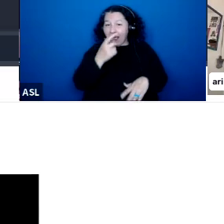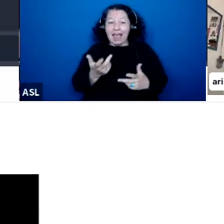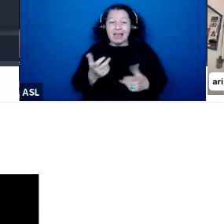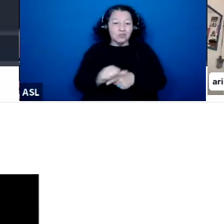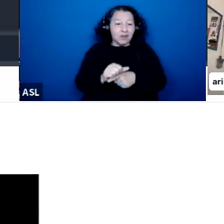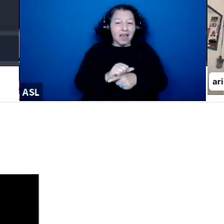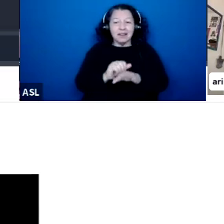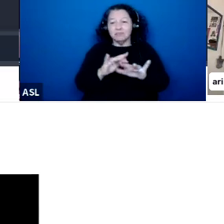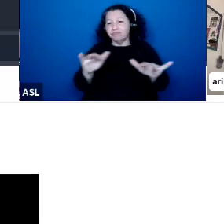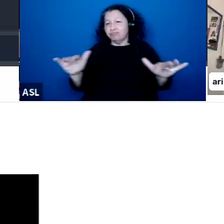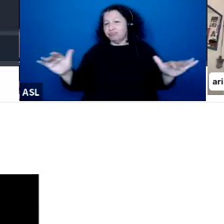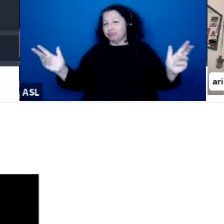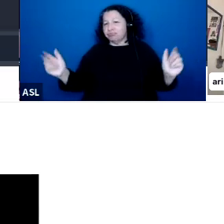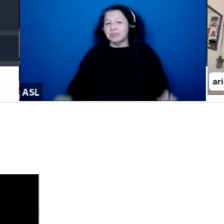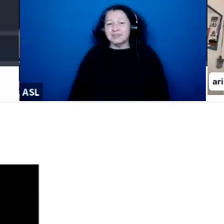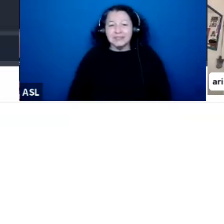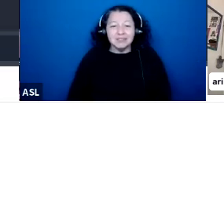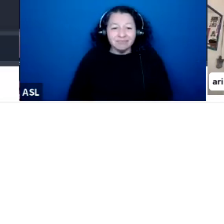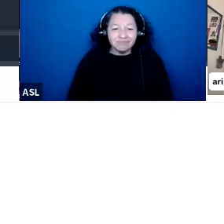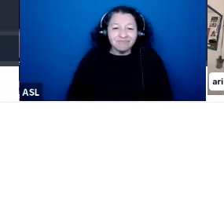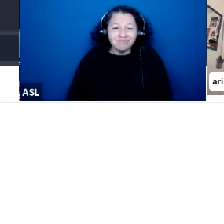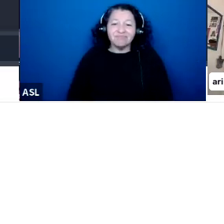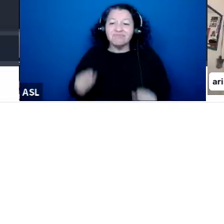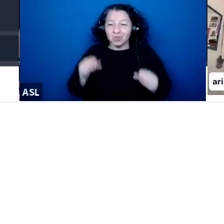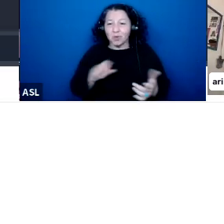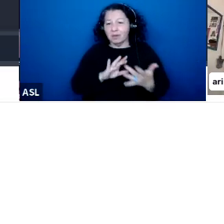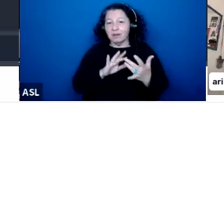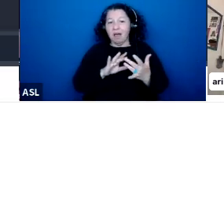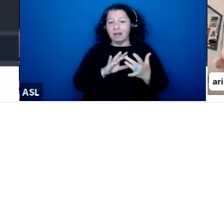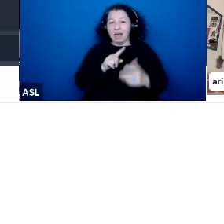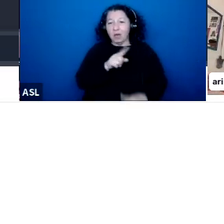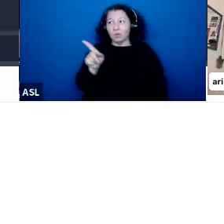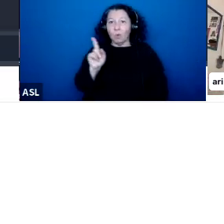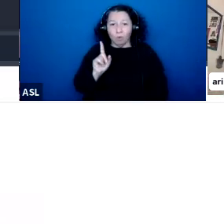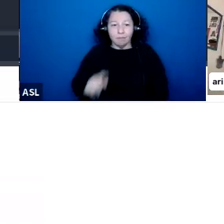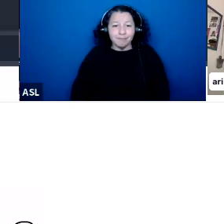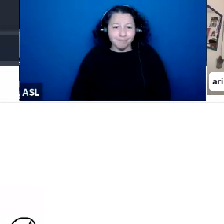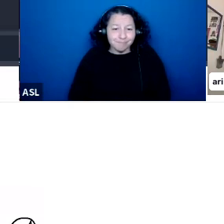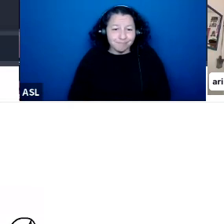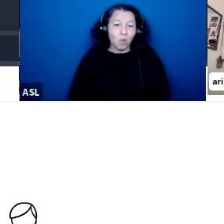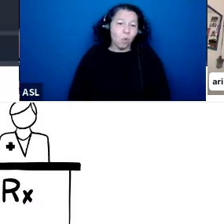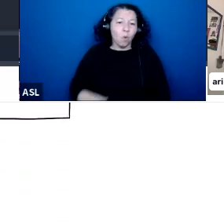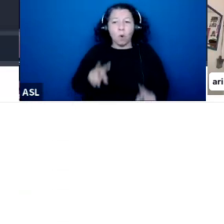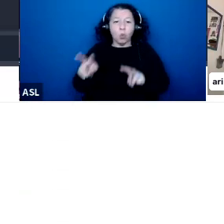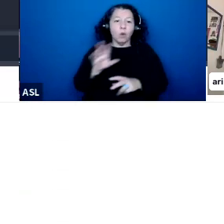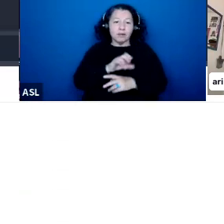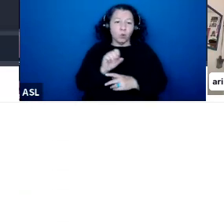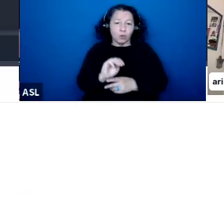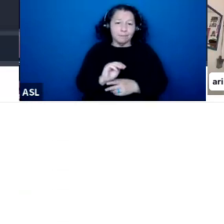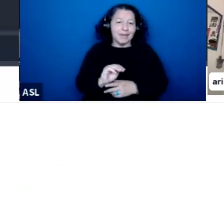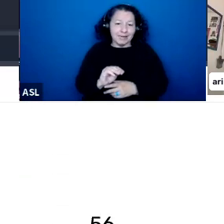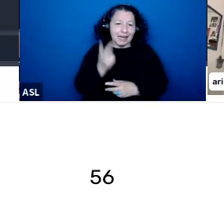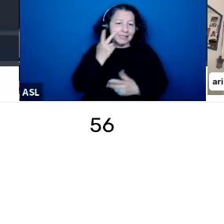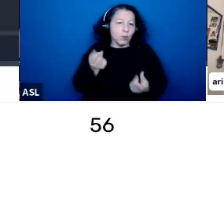even nasal sprays and training. So here you can like contact them or just go to their